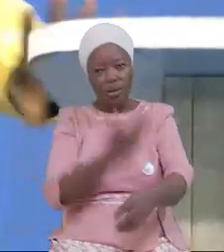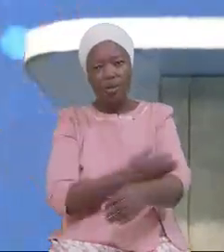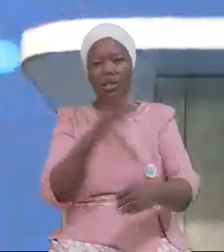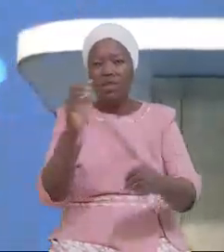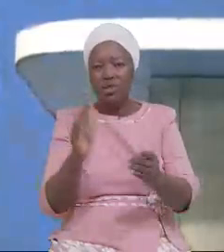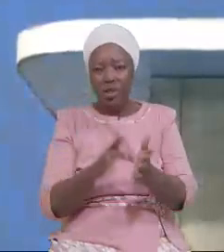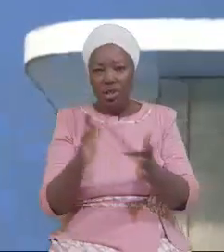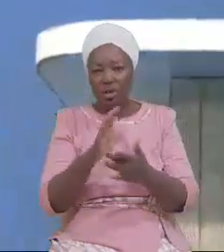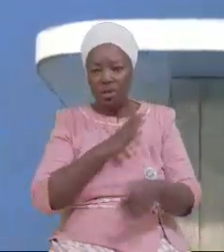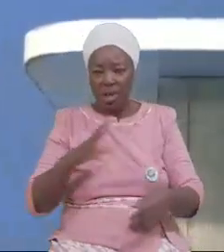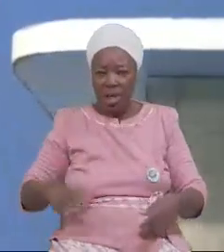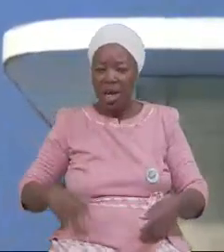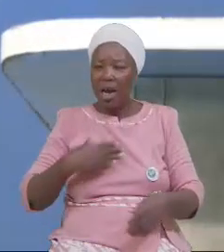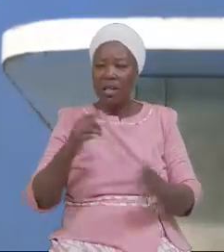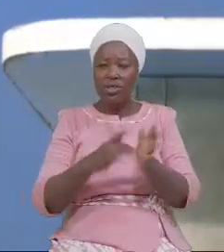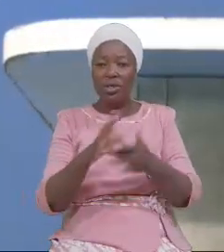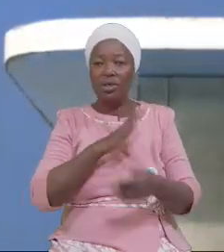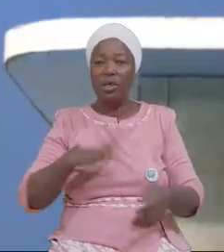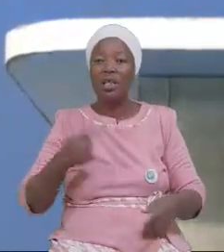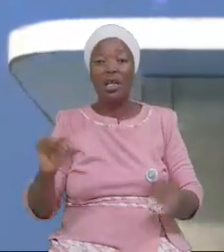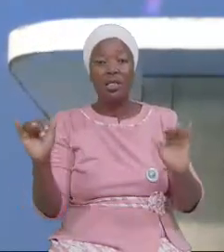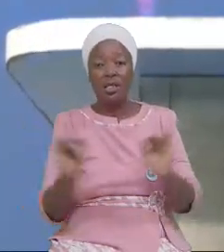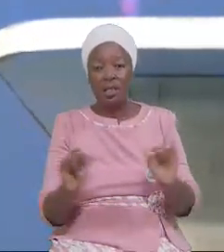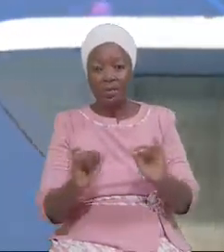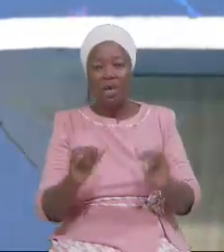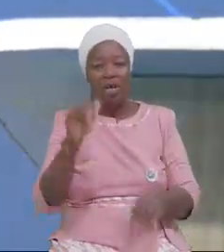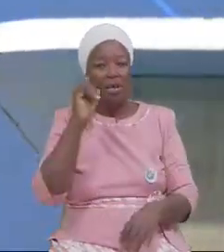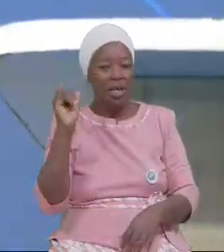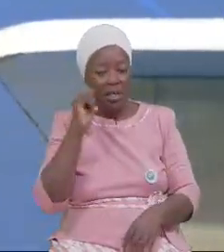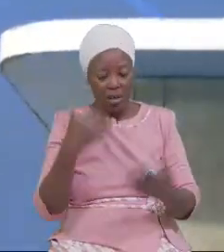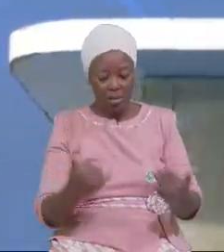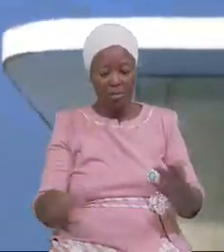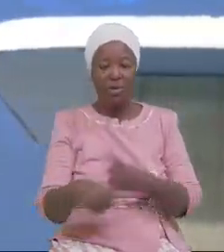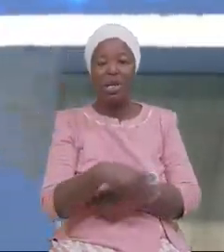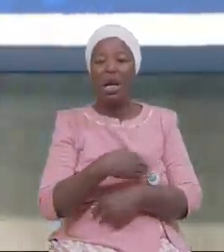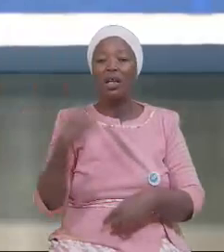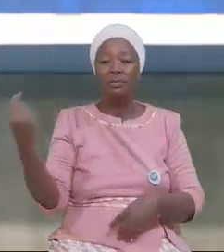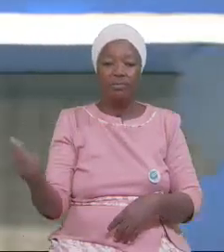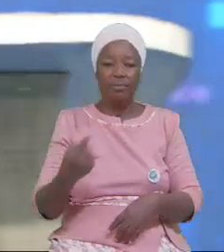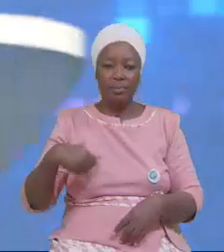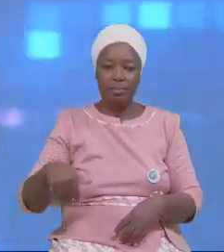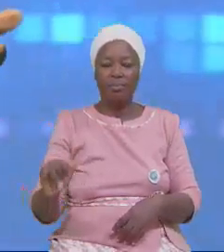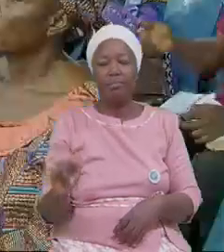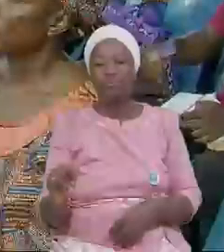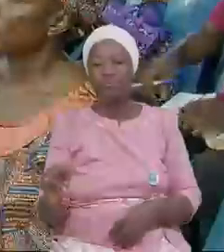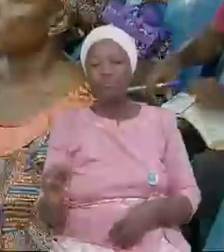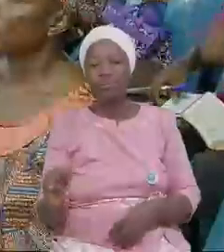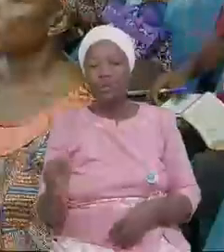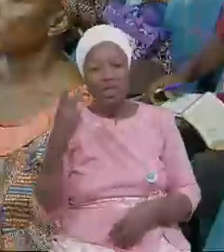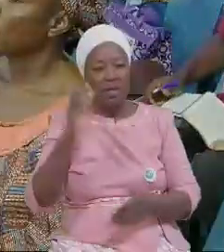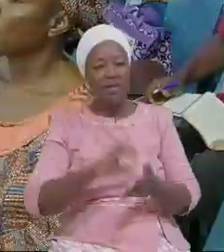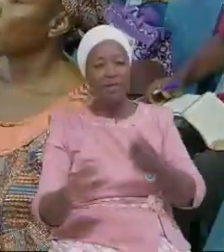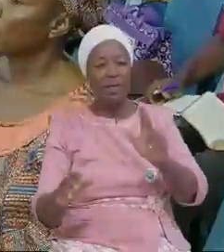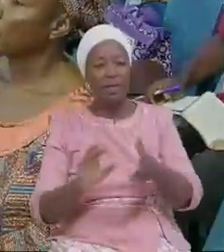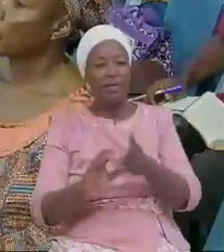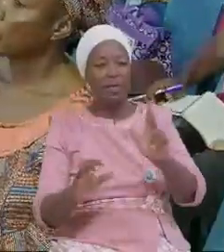and Jesus Christ the same yesterday, today, and forever. Look at verse 3. It says,